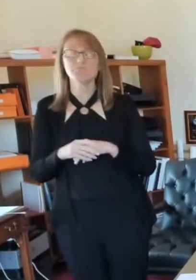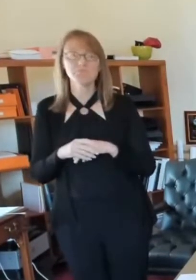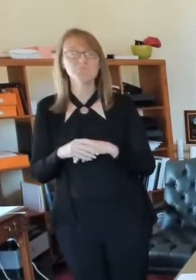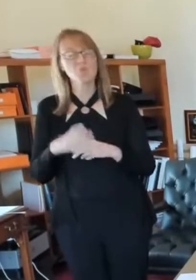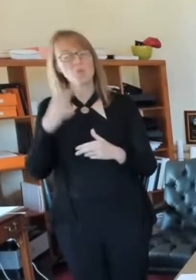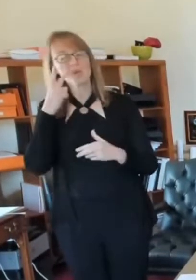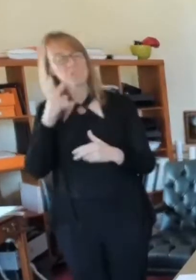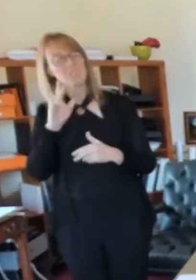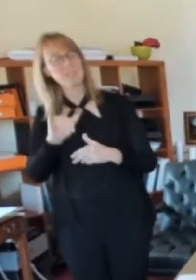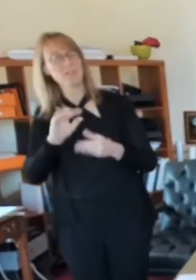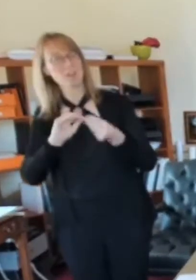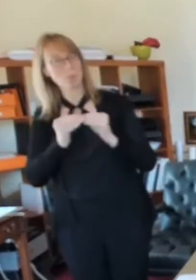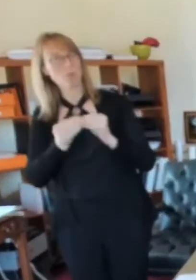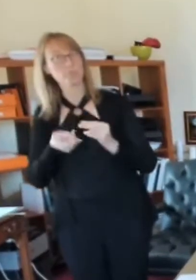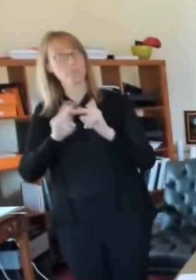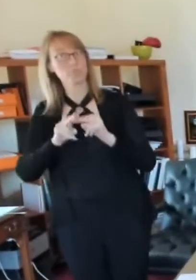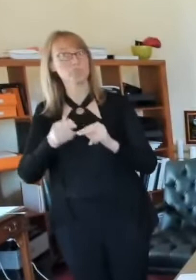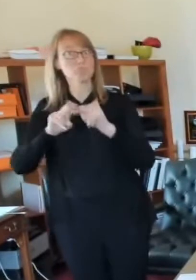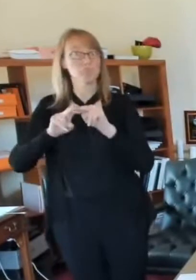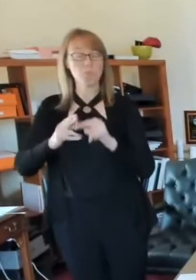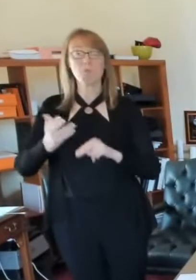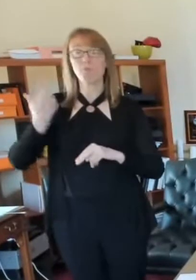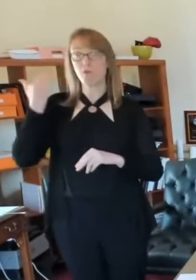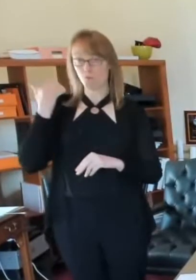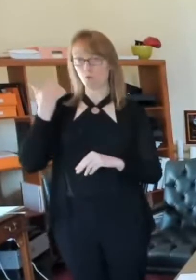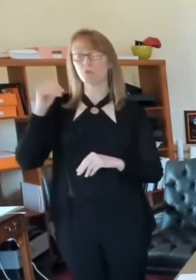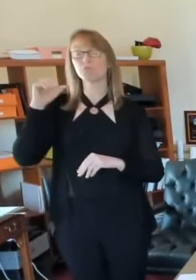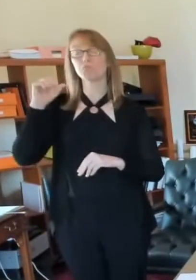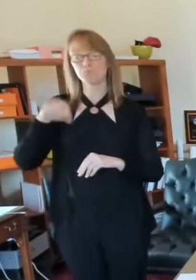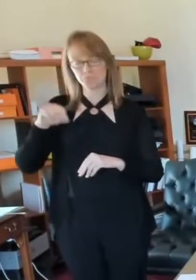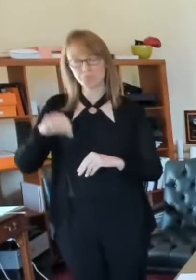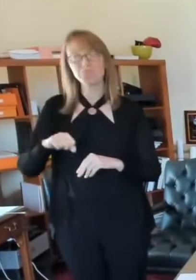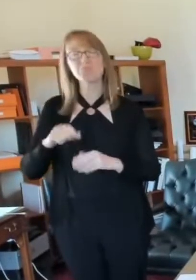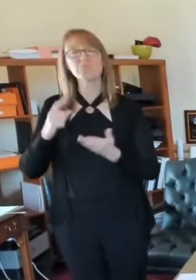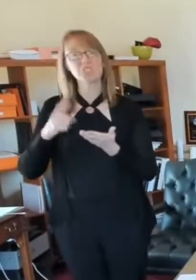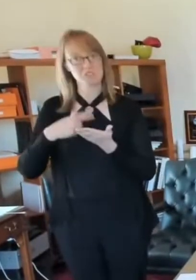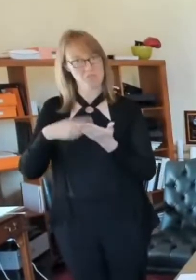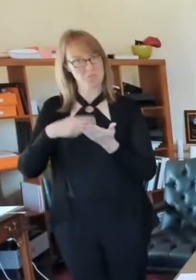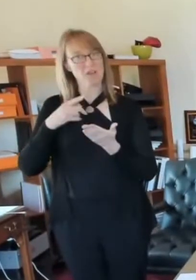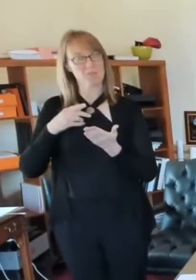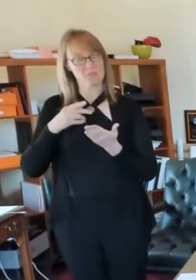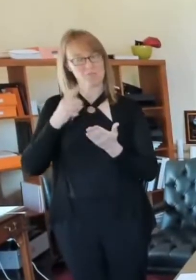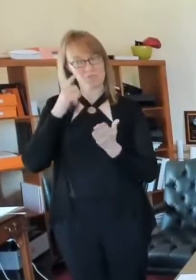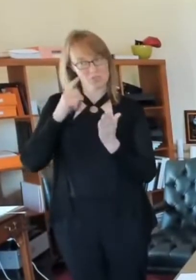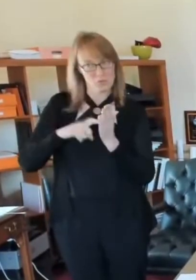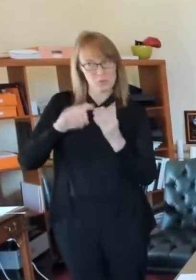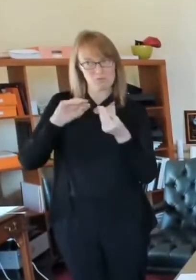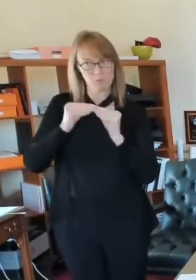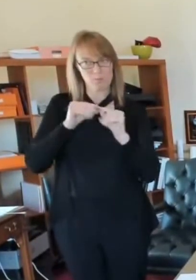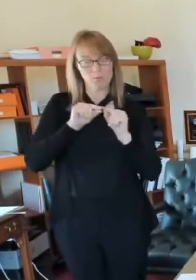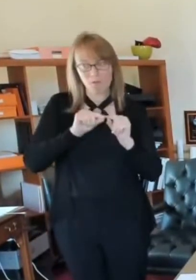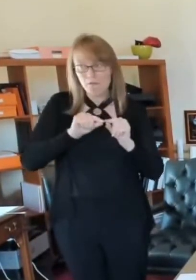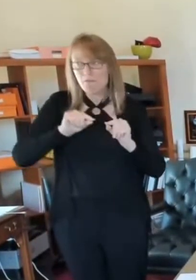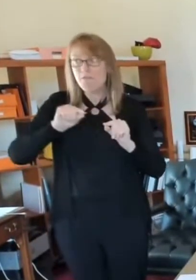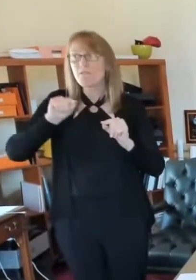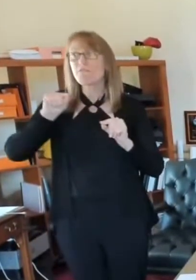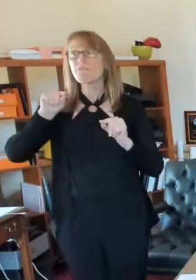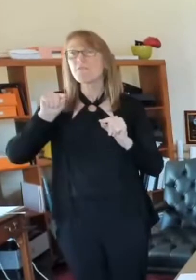this before. Once in a while, we'll get, those spikes. But so we'll just have to